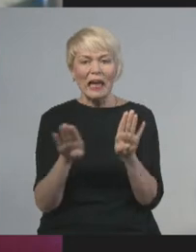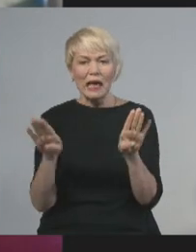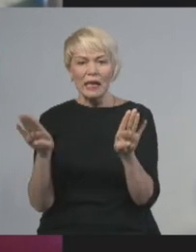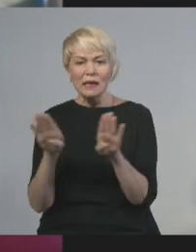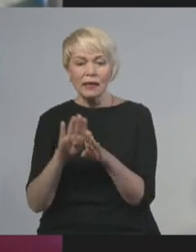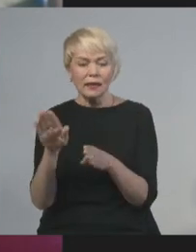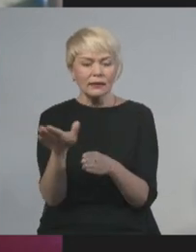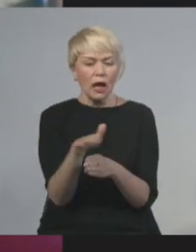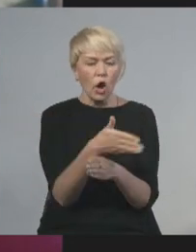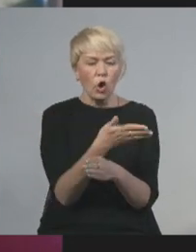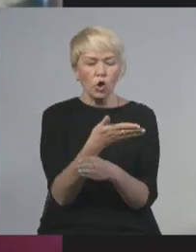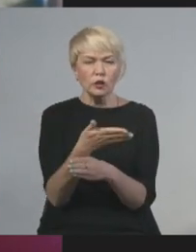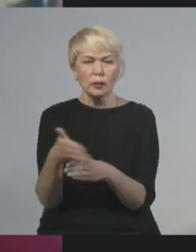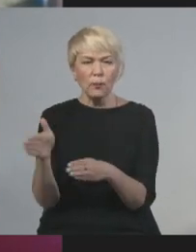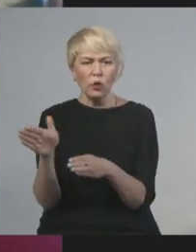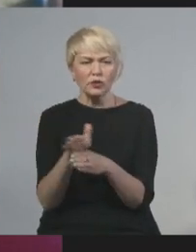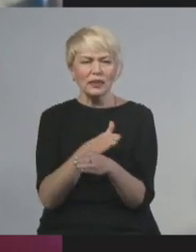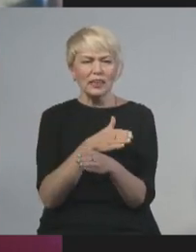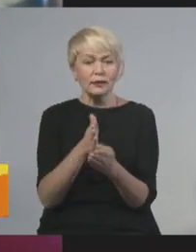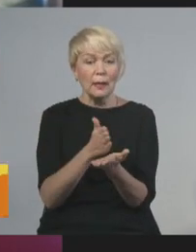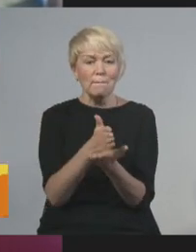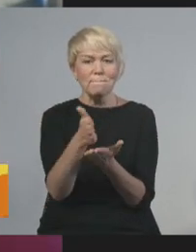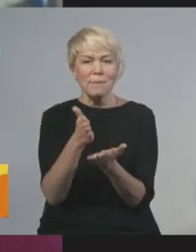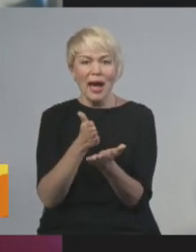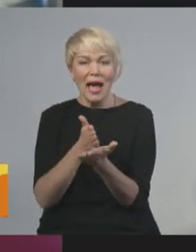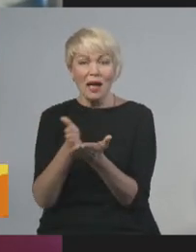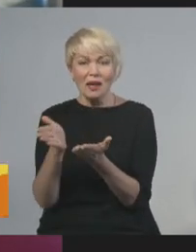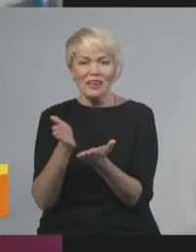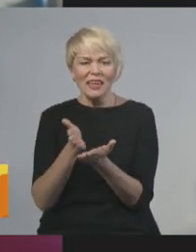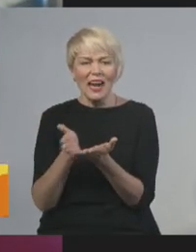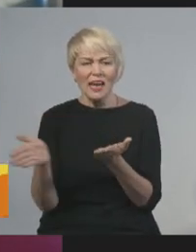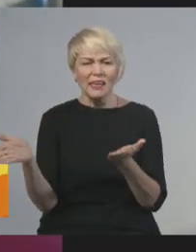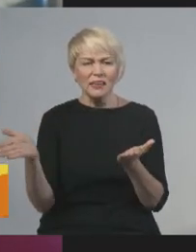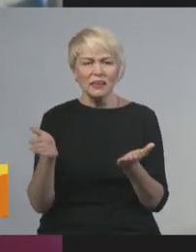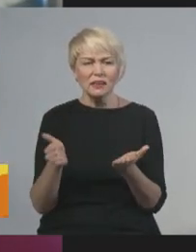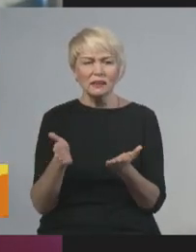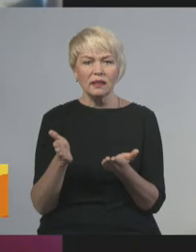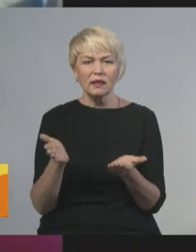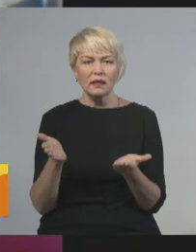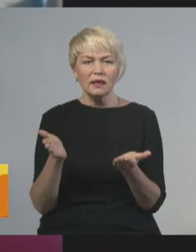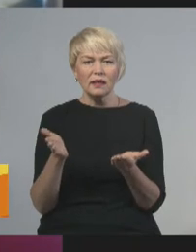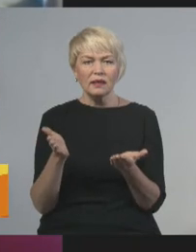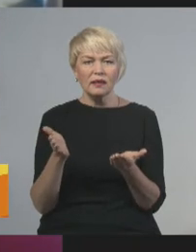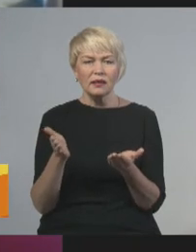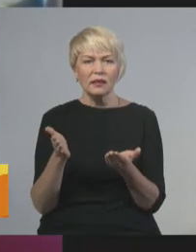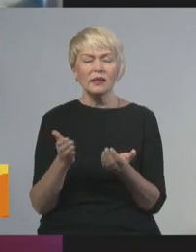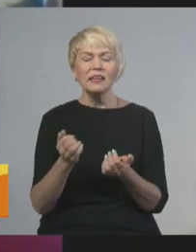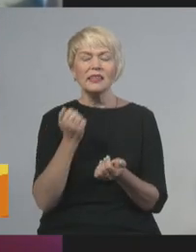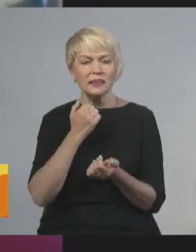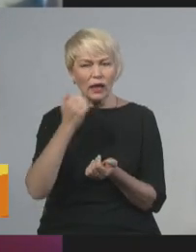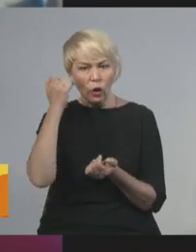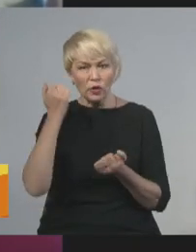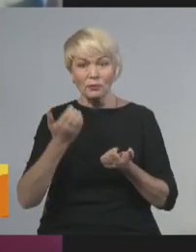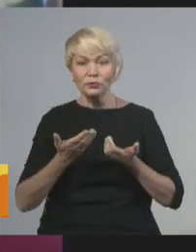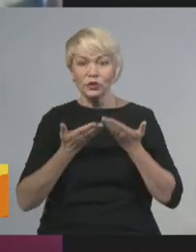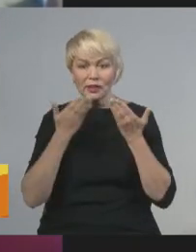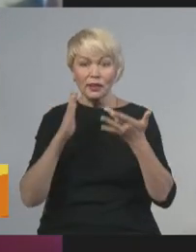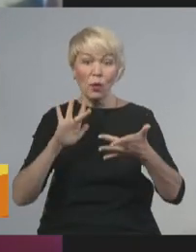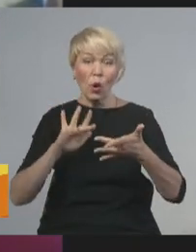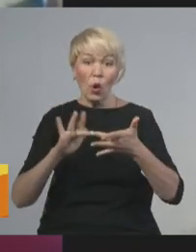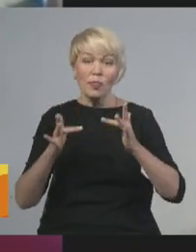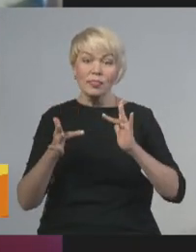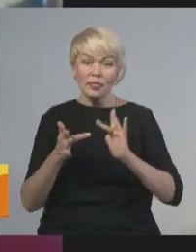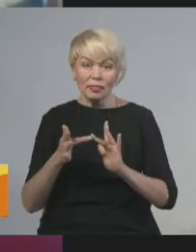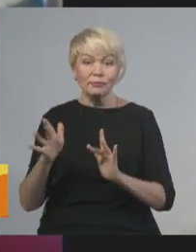efforts uh to reach their readers either via online or um through direct sales